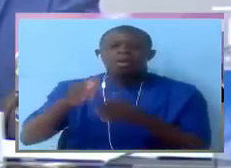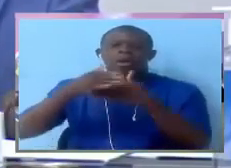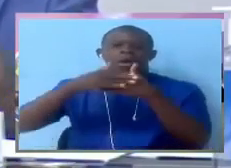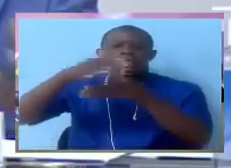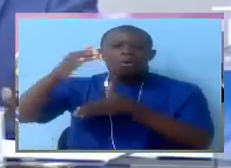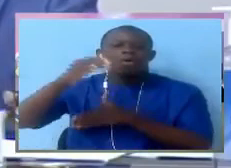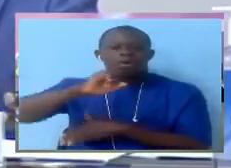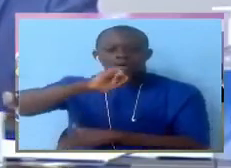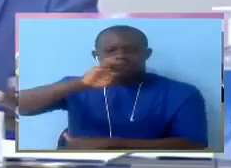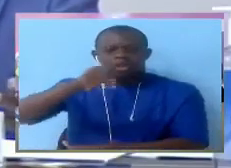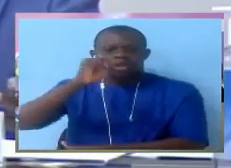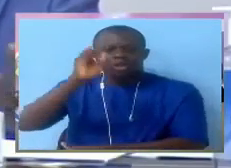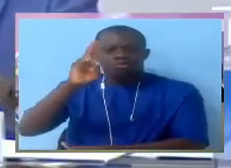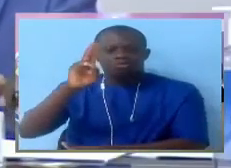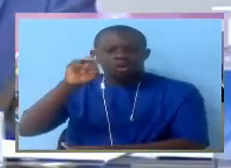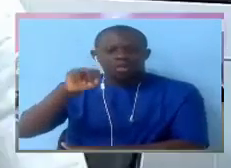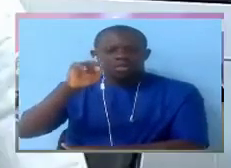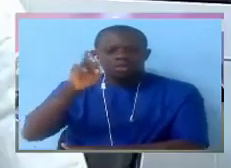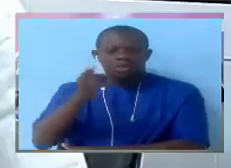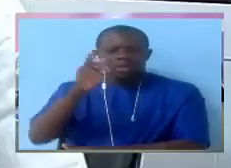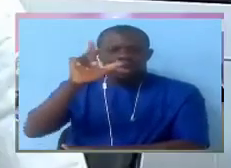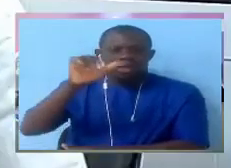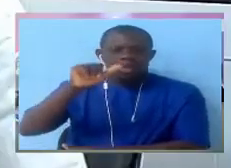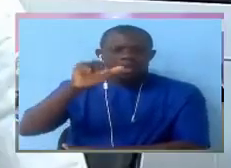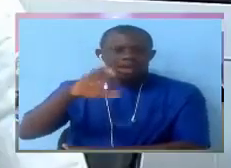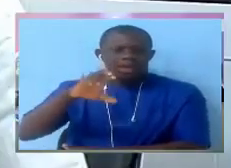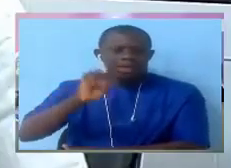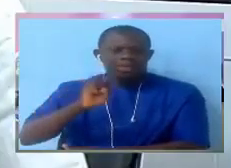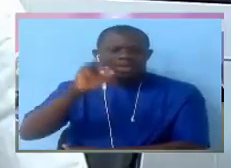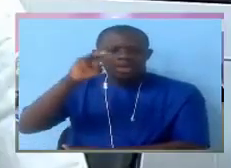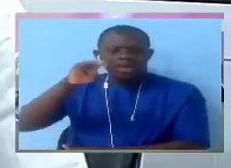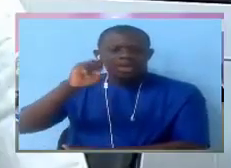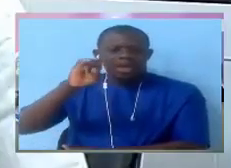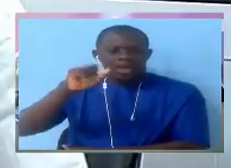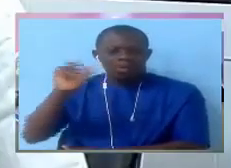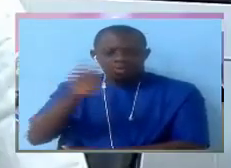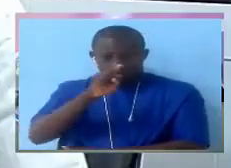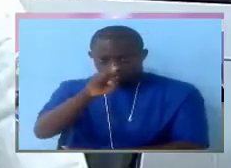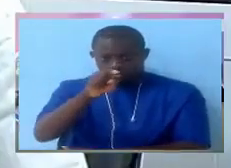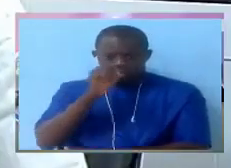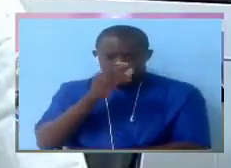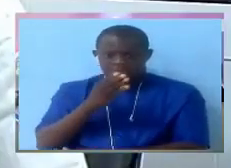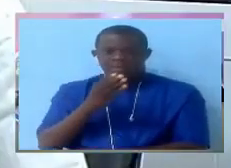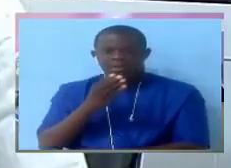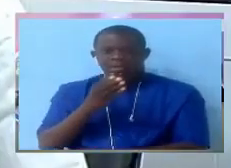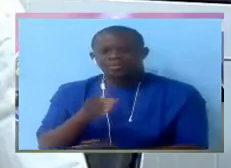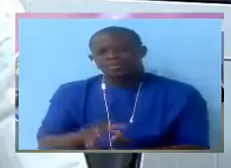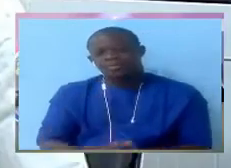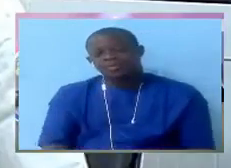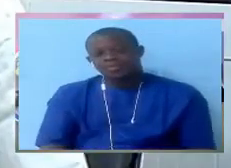junglers of the NIA. That's what you said. Primarily, dana kanyo mnyoy junglers NIA.